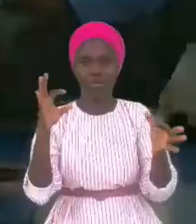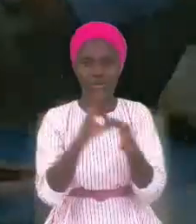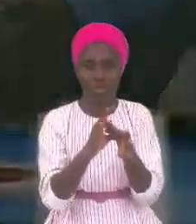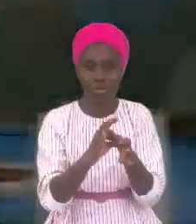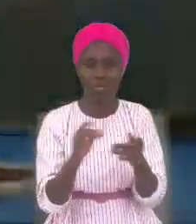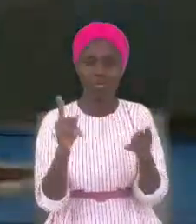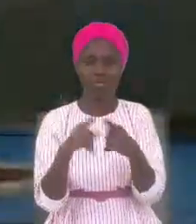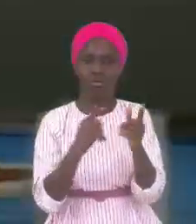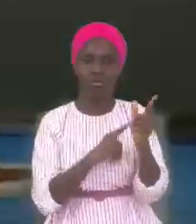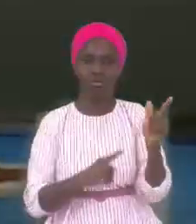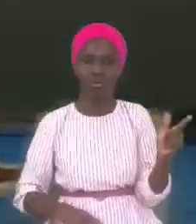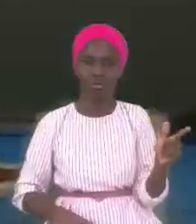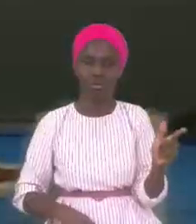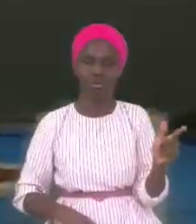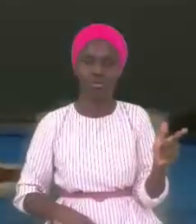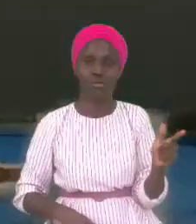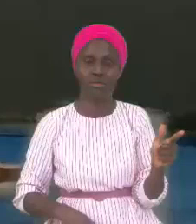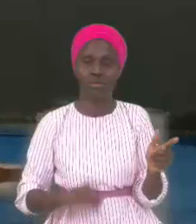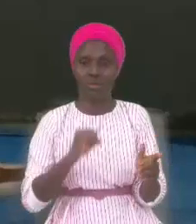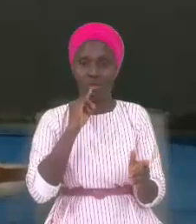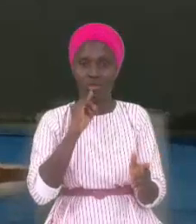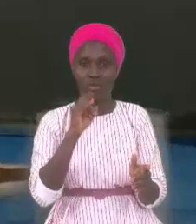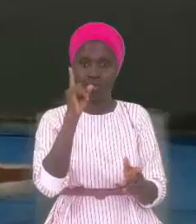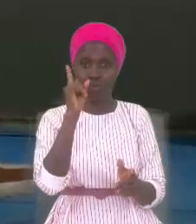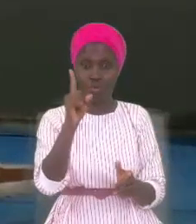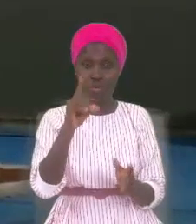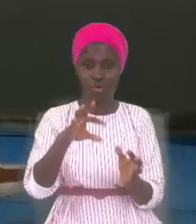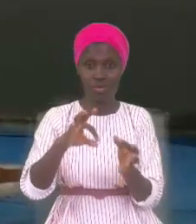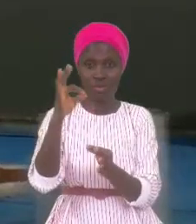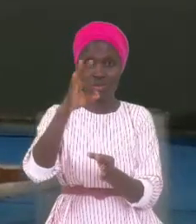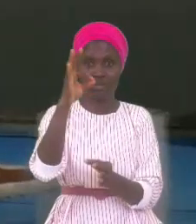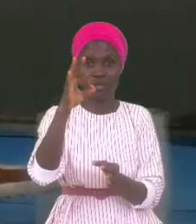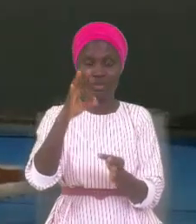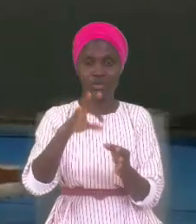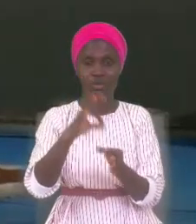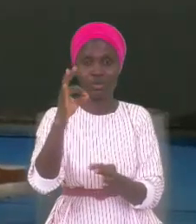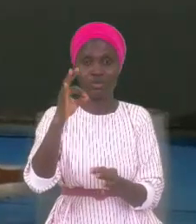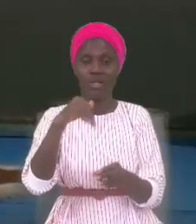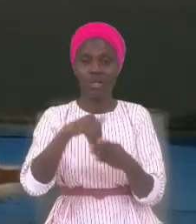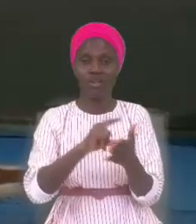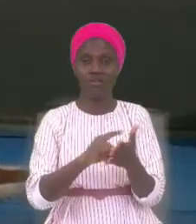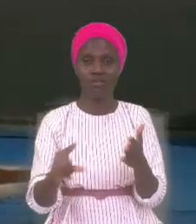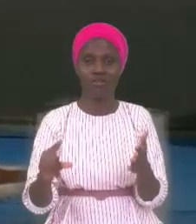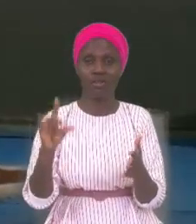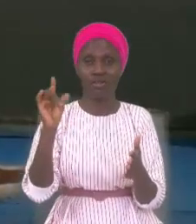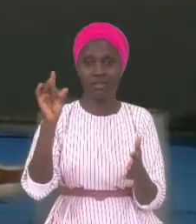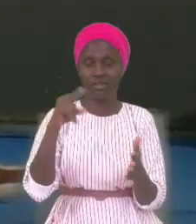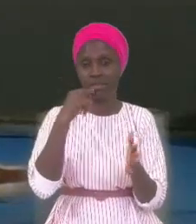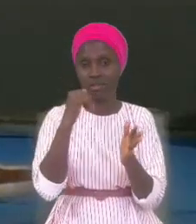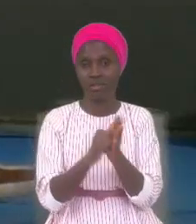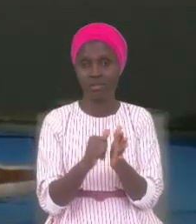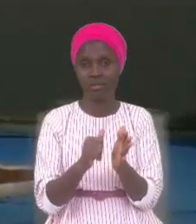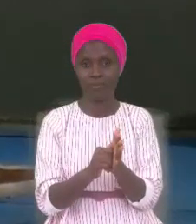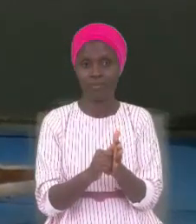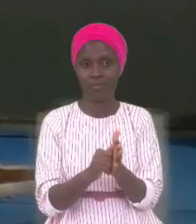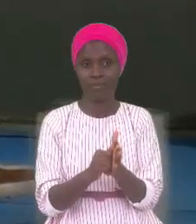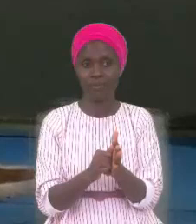Lord, is one spirit. And then in verse 18, it says, flee